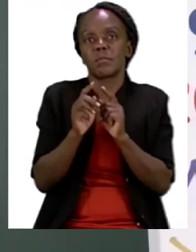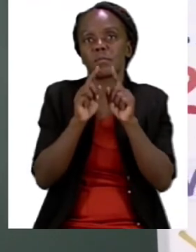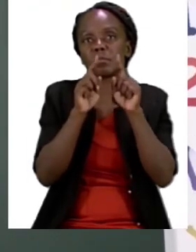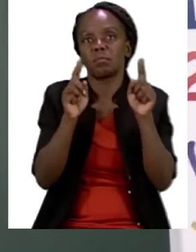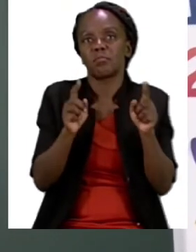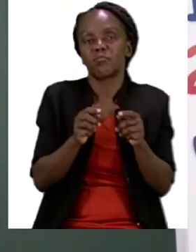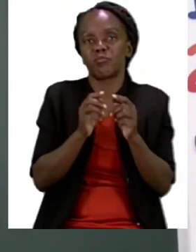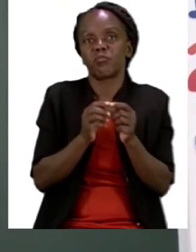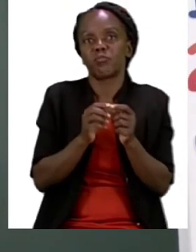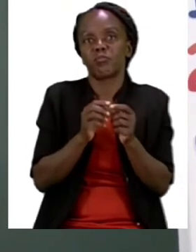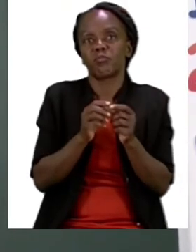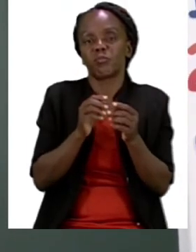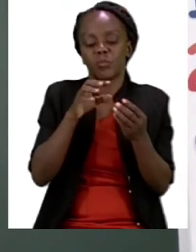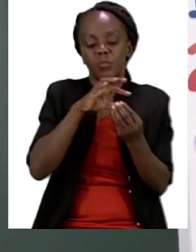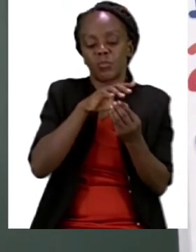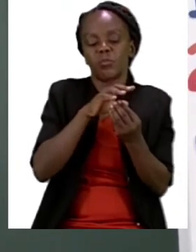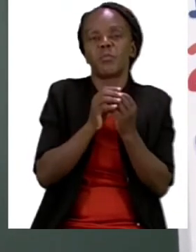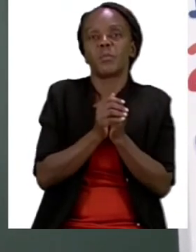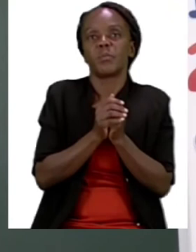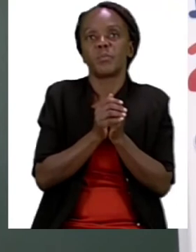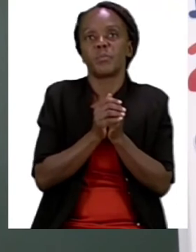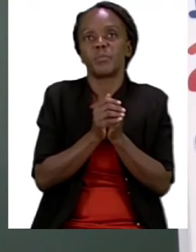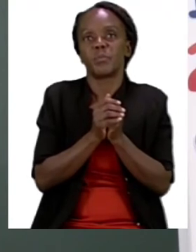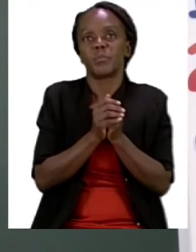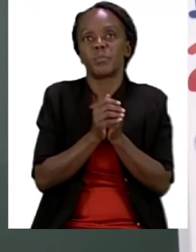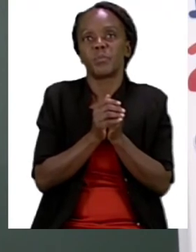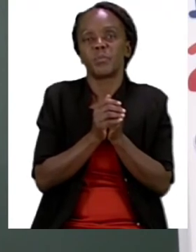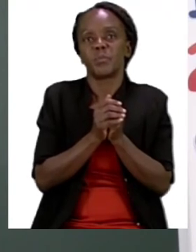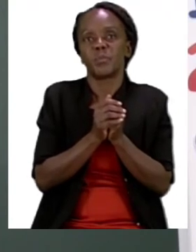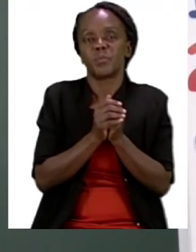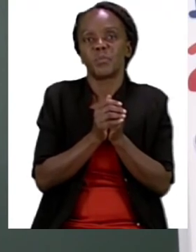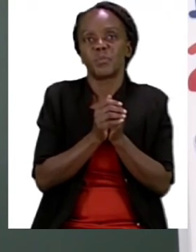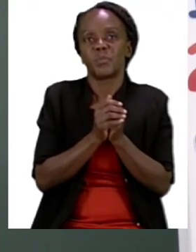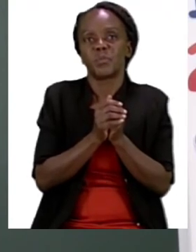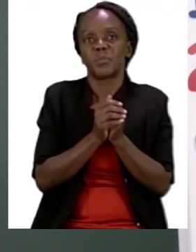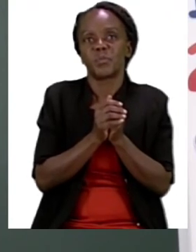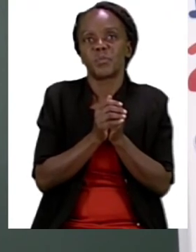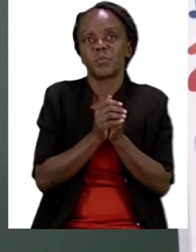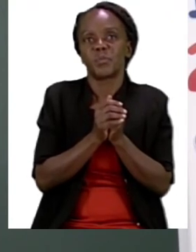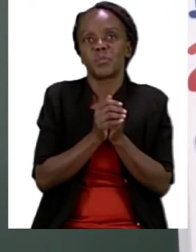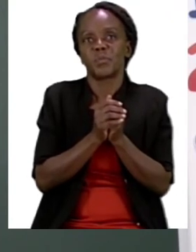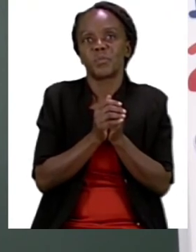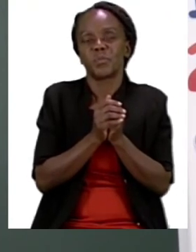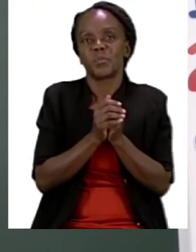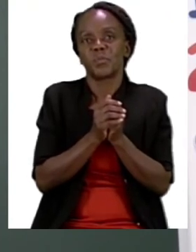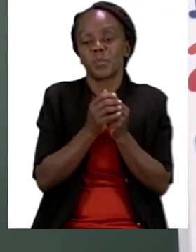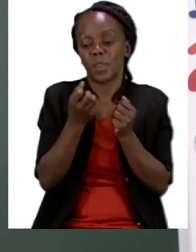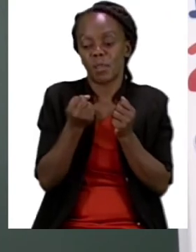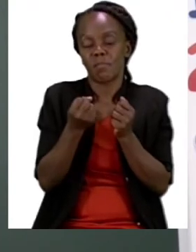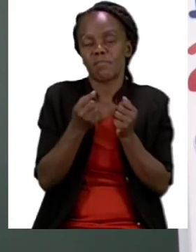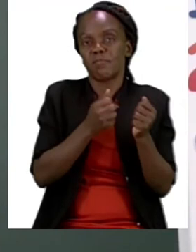So this is the picture of the family that I found in my magazine. You can see that we have